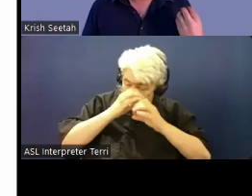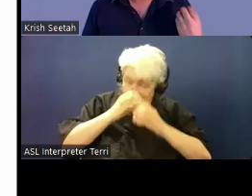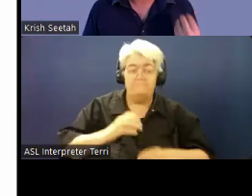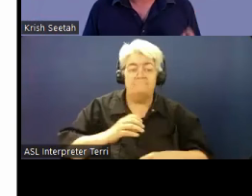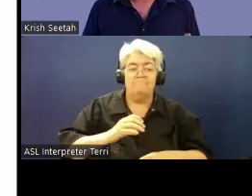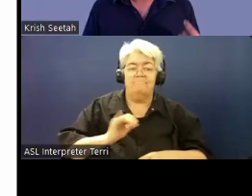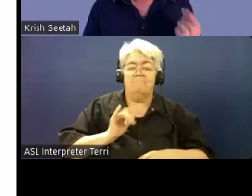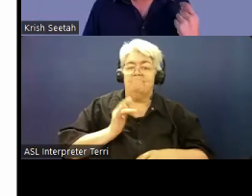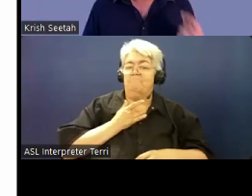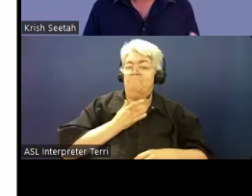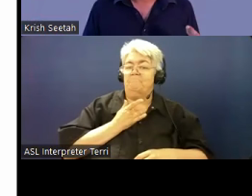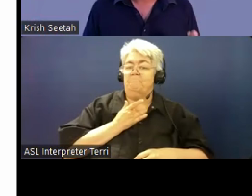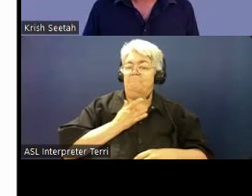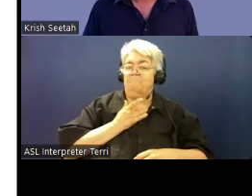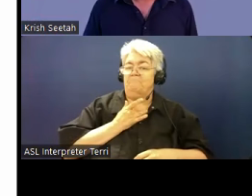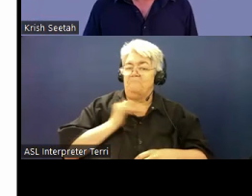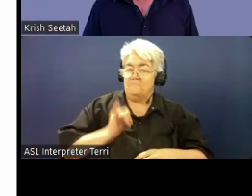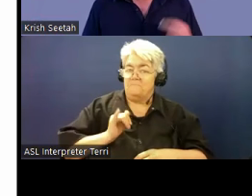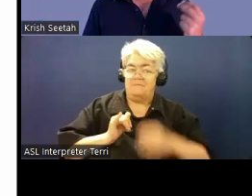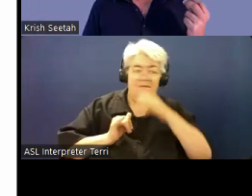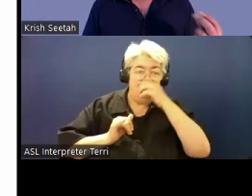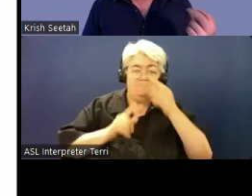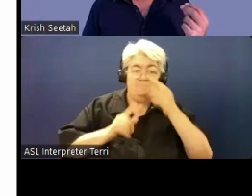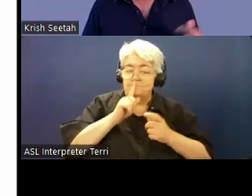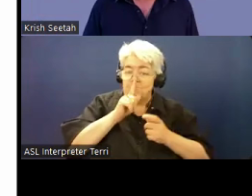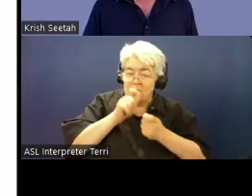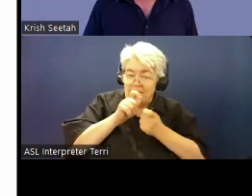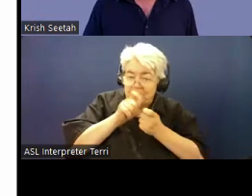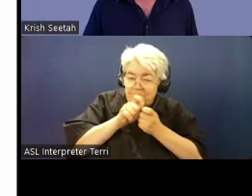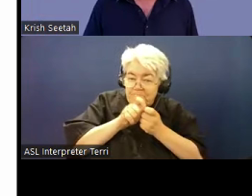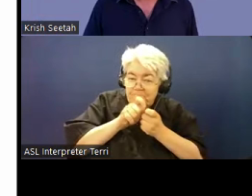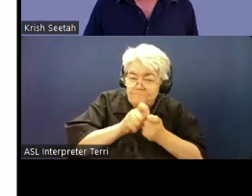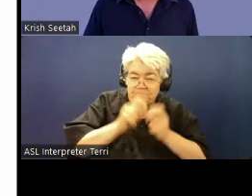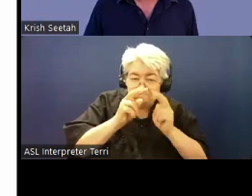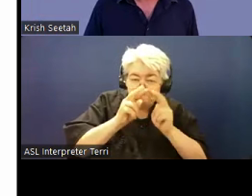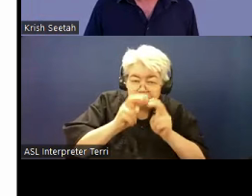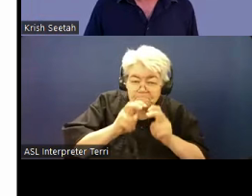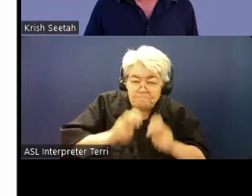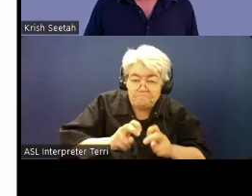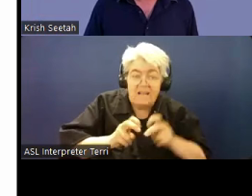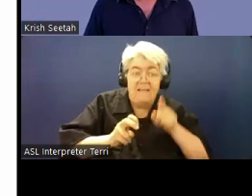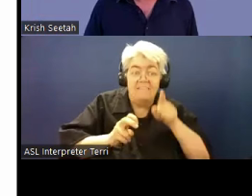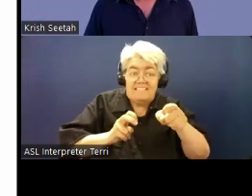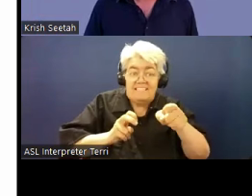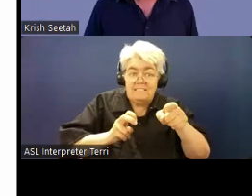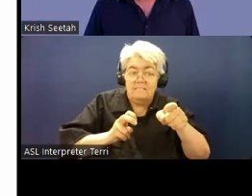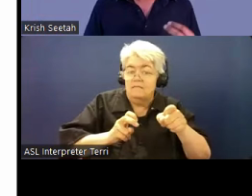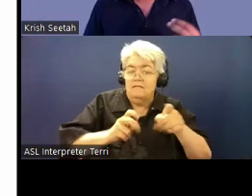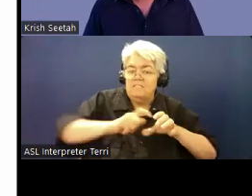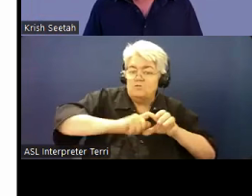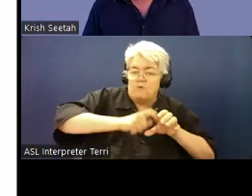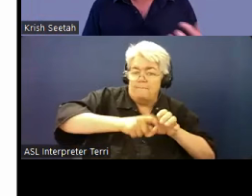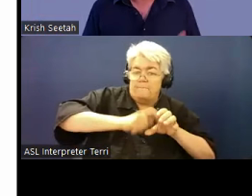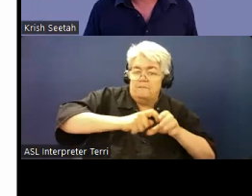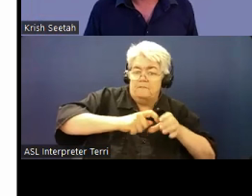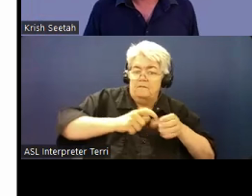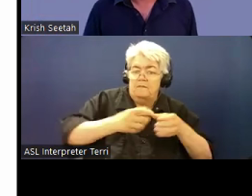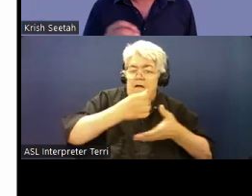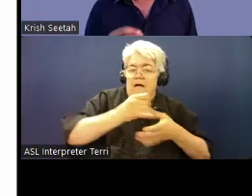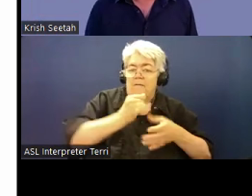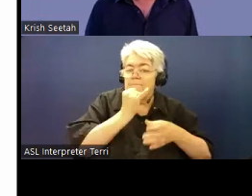precise gas chromatography spectrography analysis, so this is the residues that are actually scraped, this is